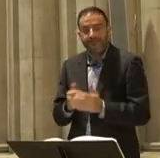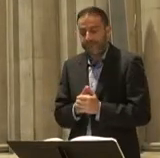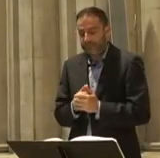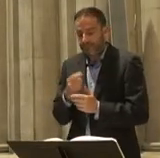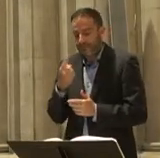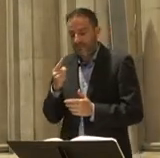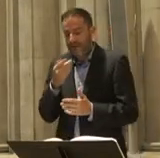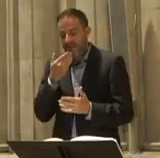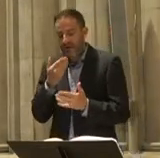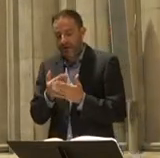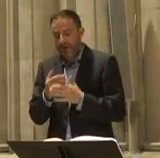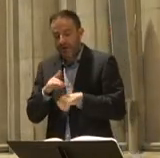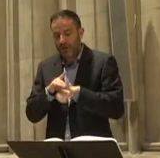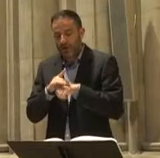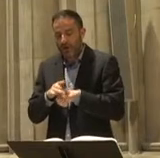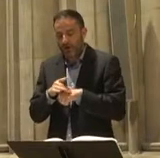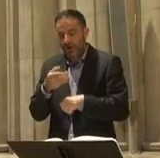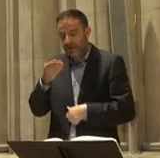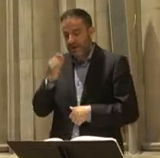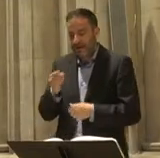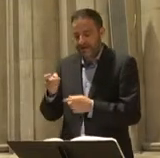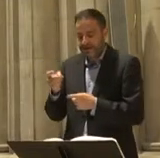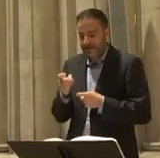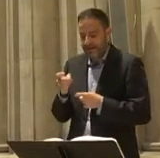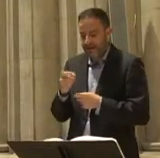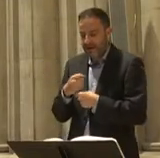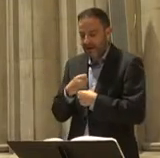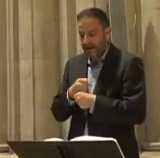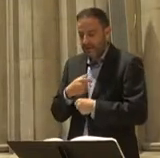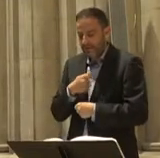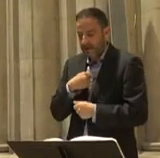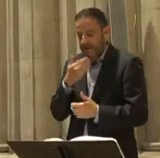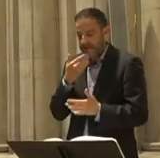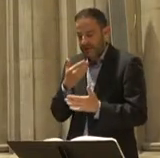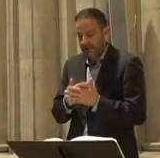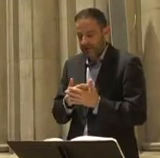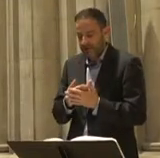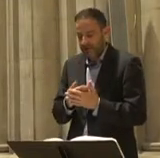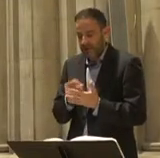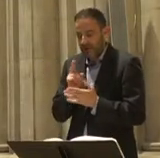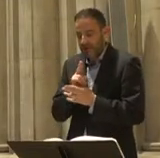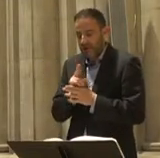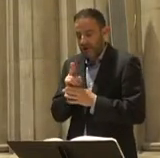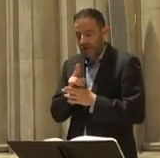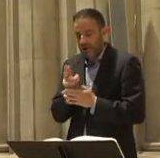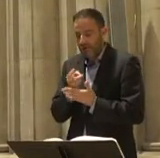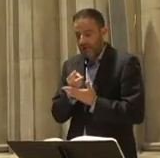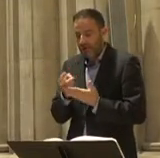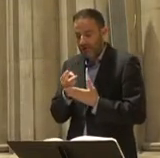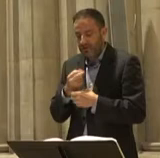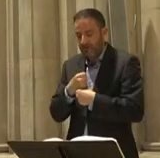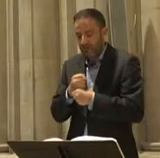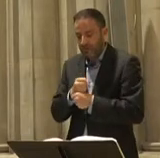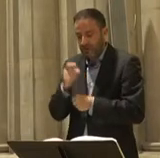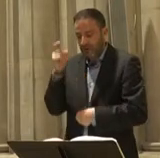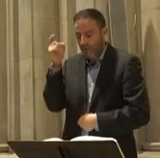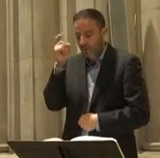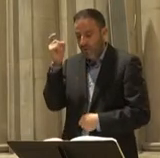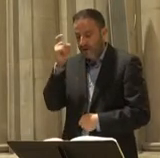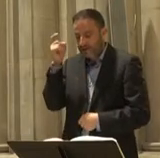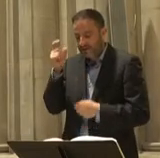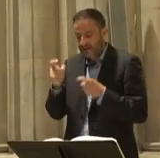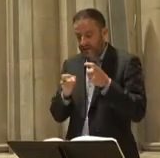for the good earth which God has given to us, make us good stewards to use the resources of creation